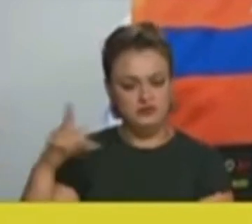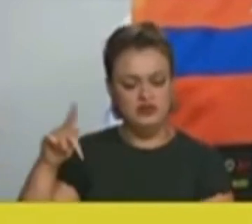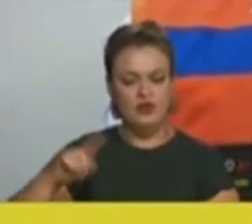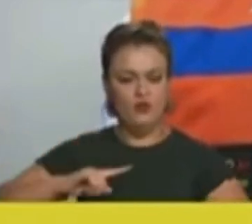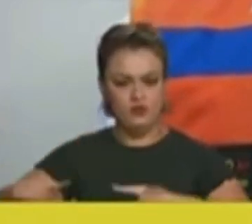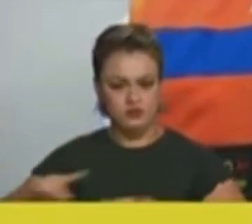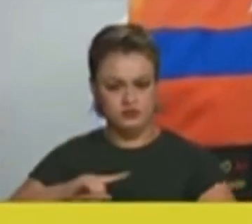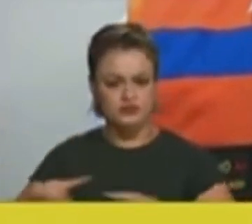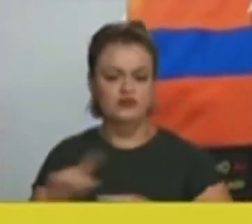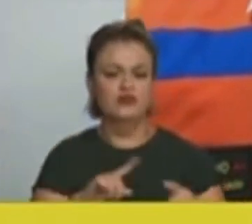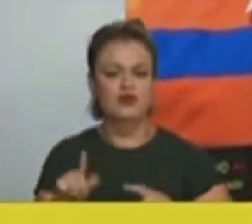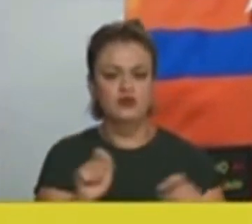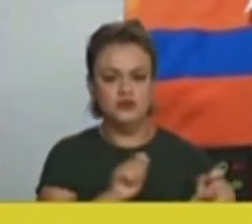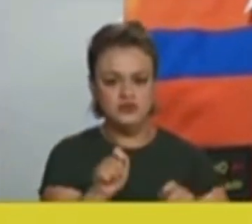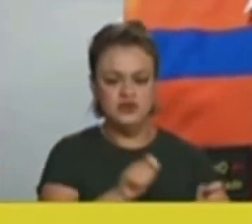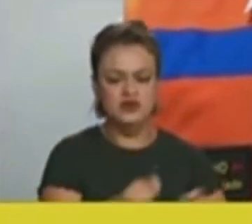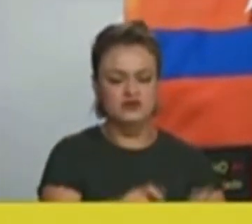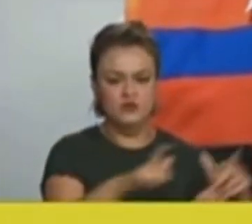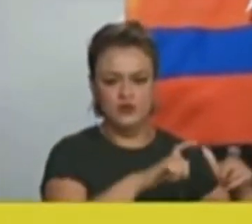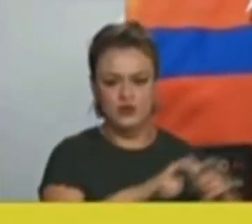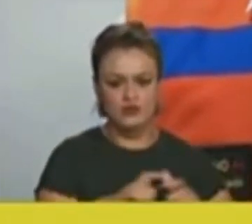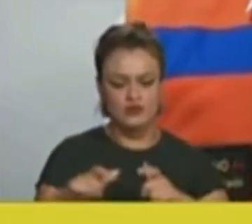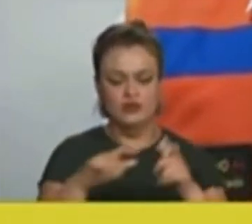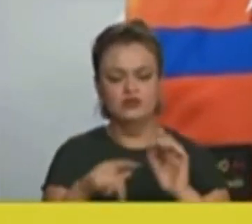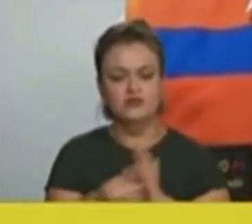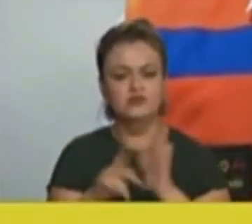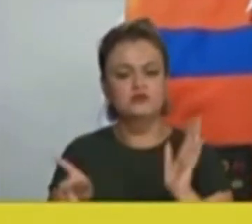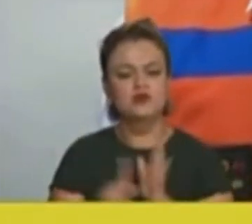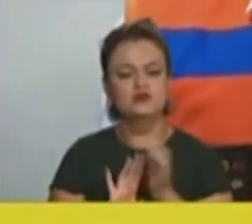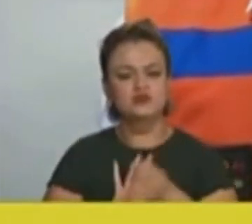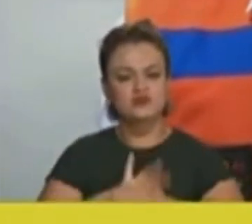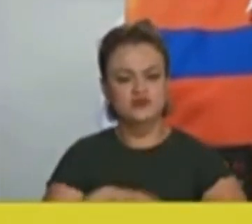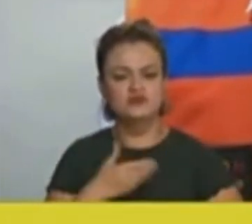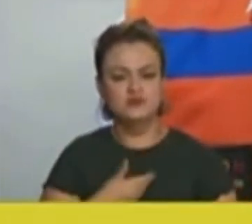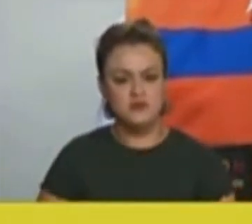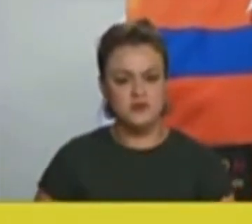Constitution, according to Article